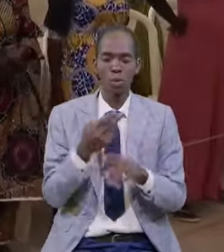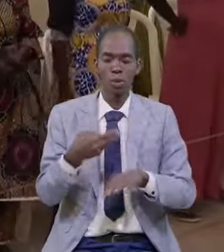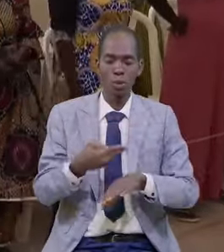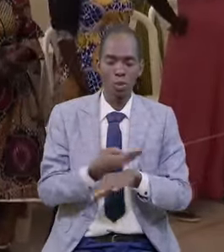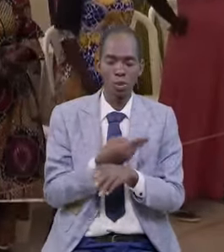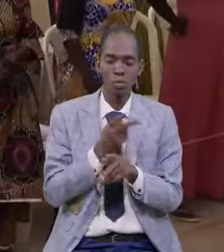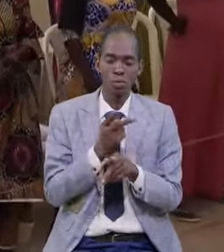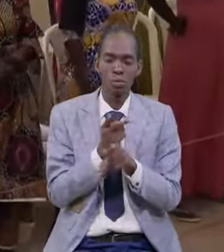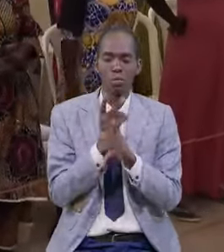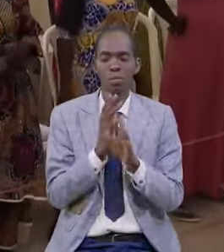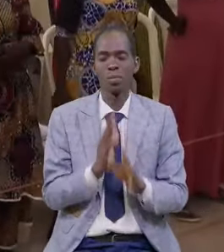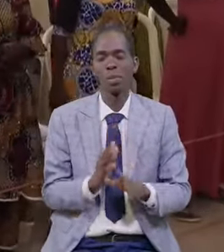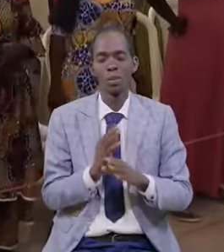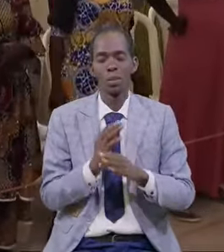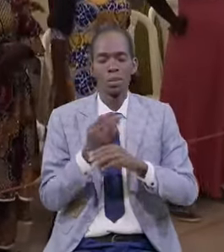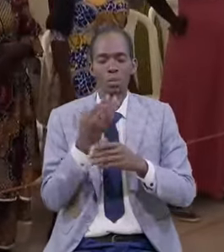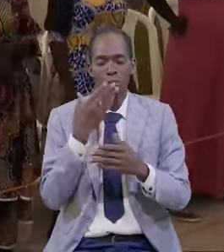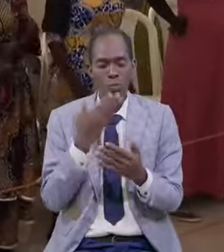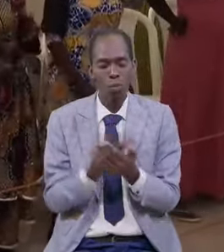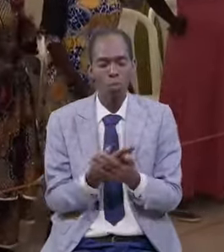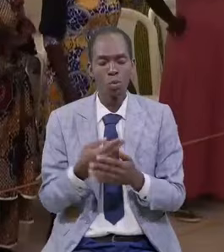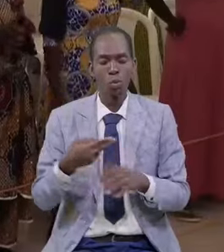not be in one